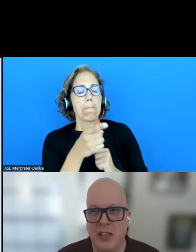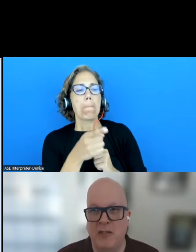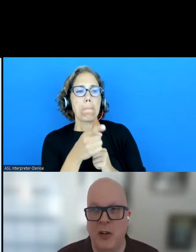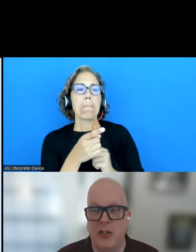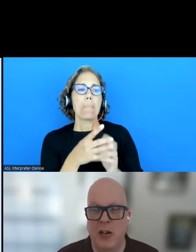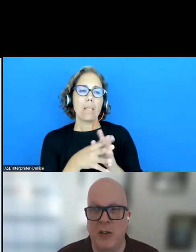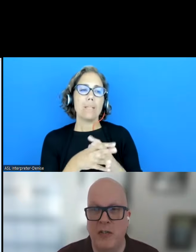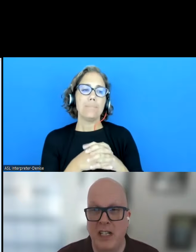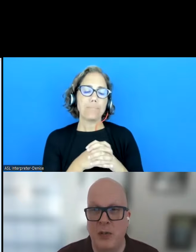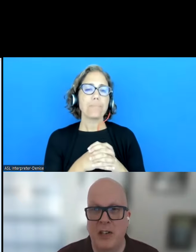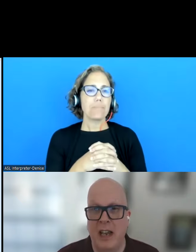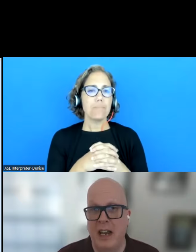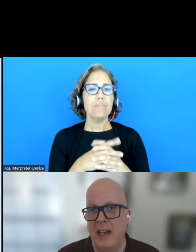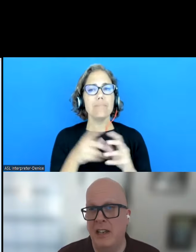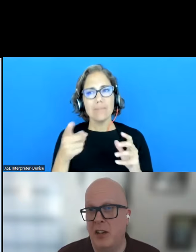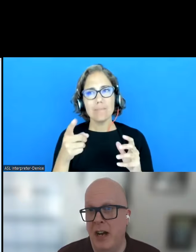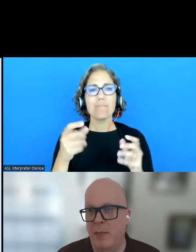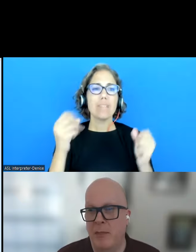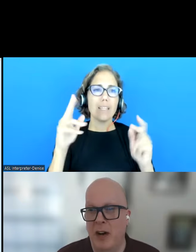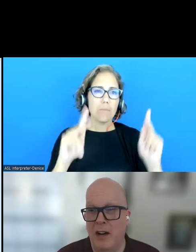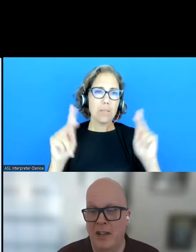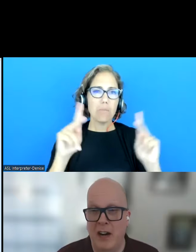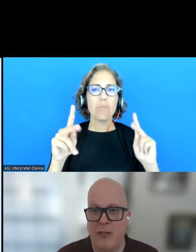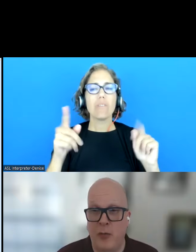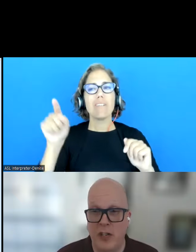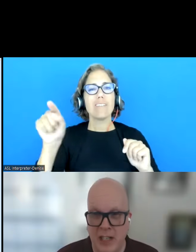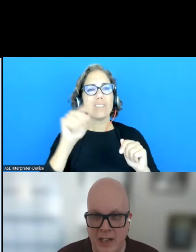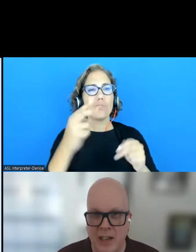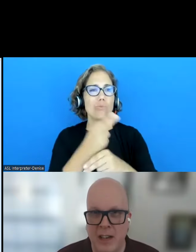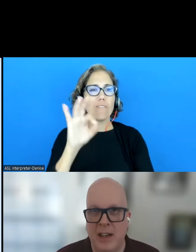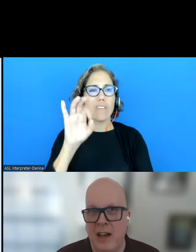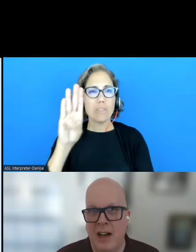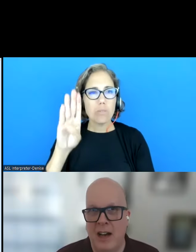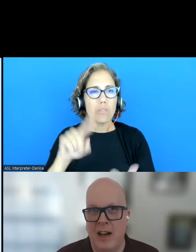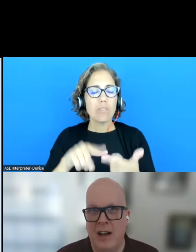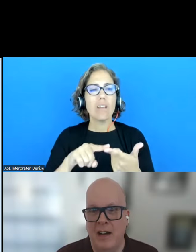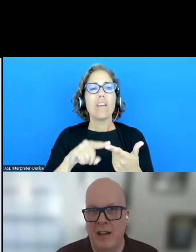the position folks are in with Facebook and Instagram, where they're forcing